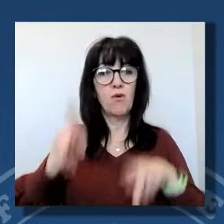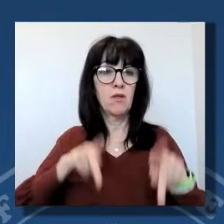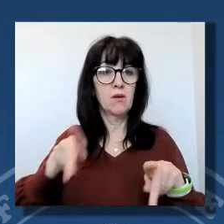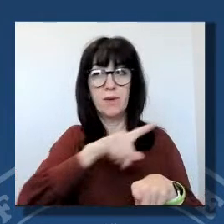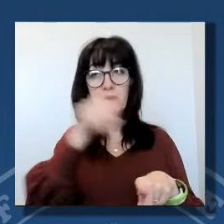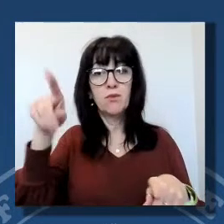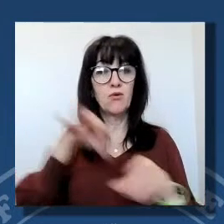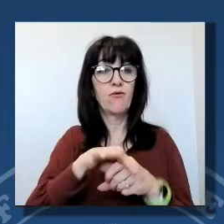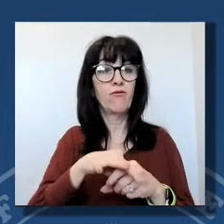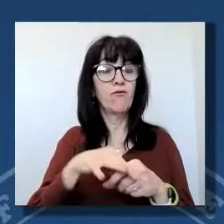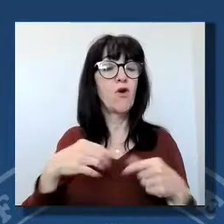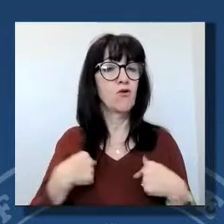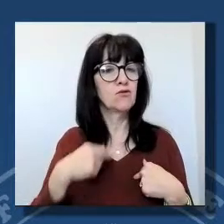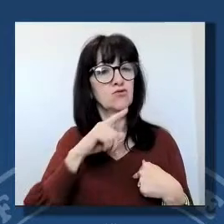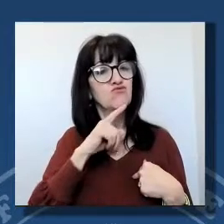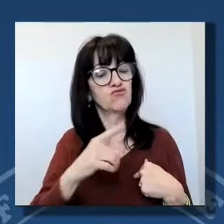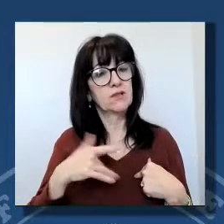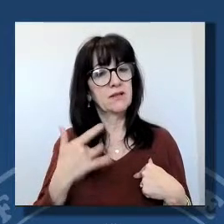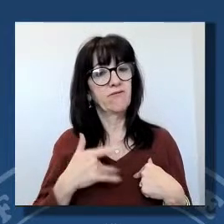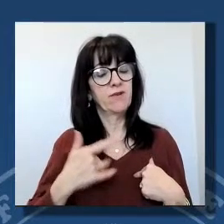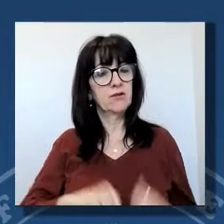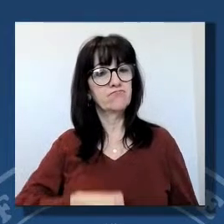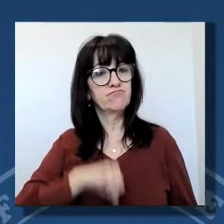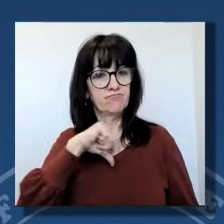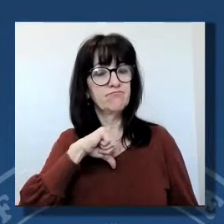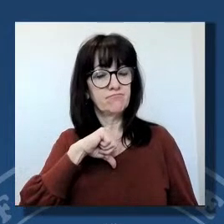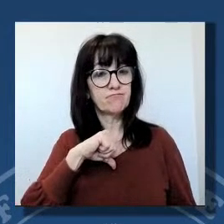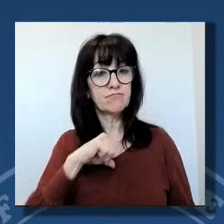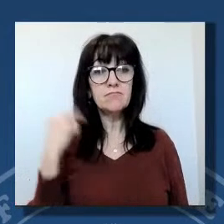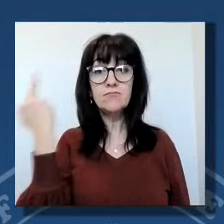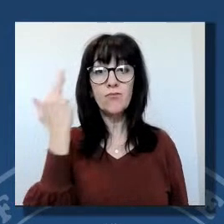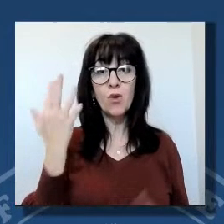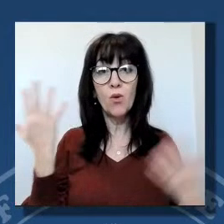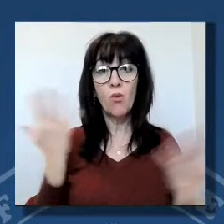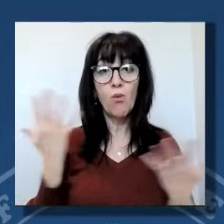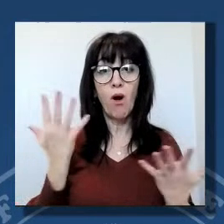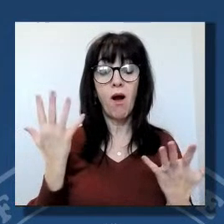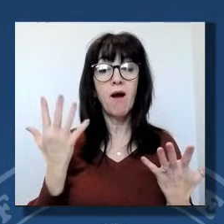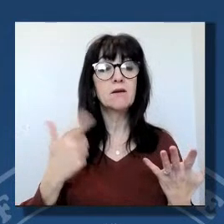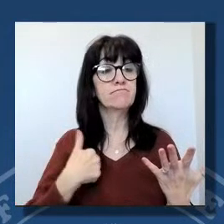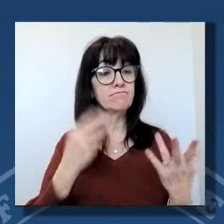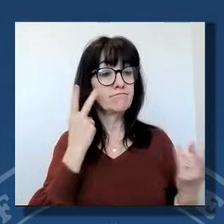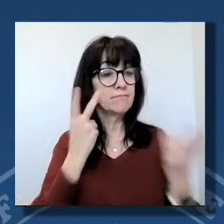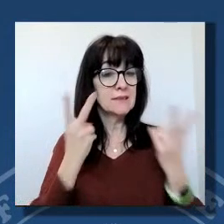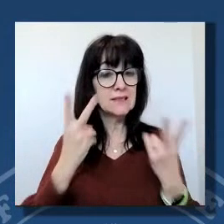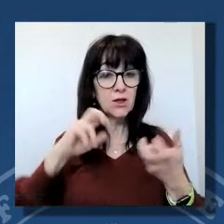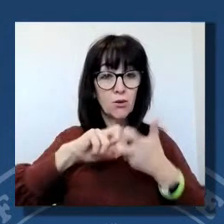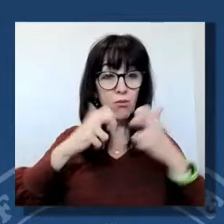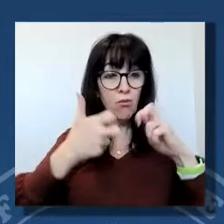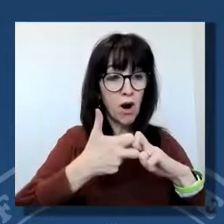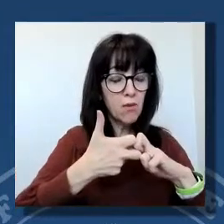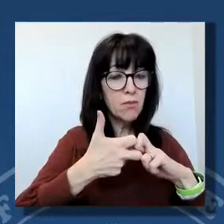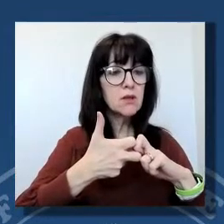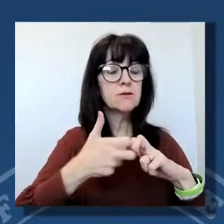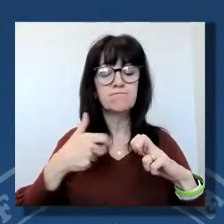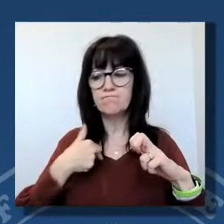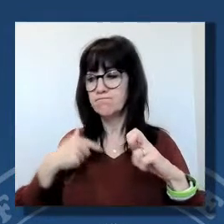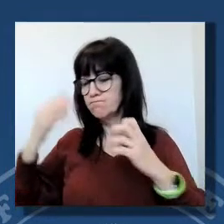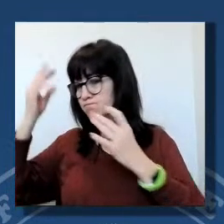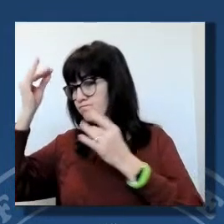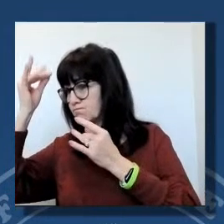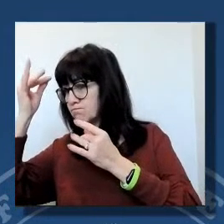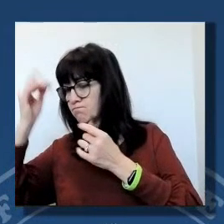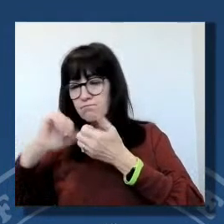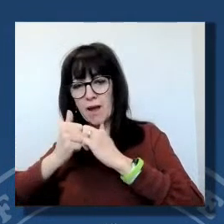when we see a problem and we have solutions to that problem, that we have no